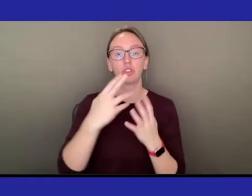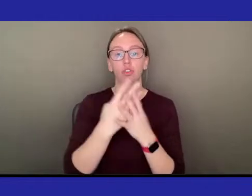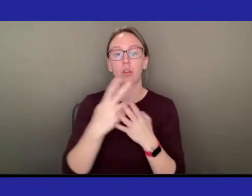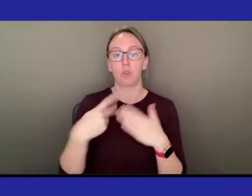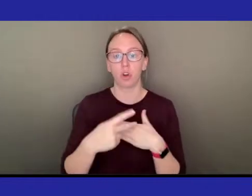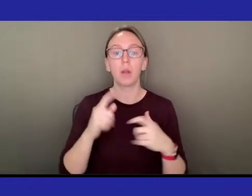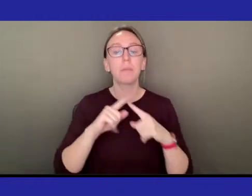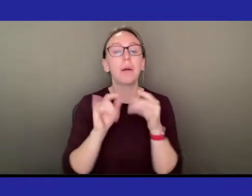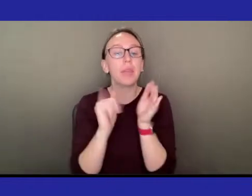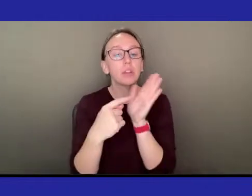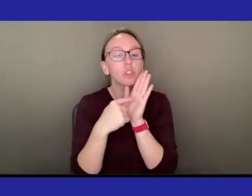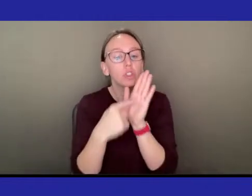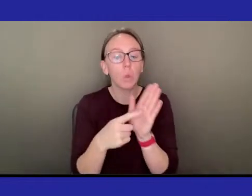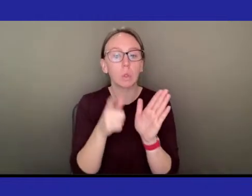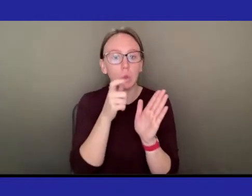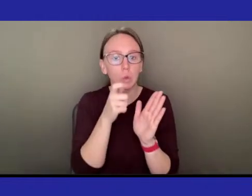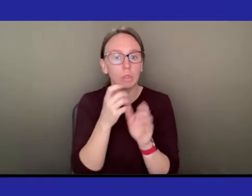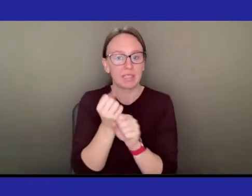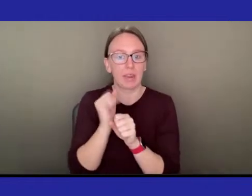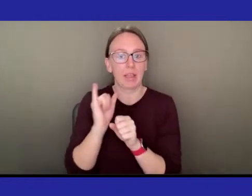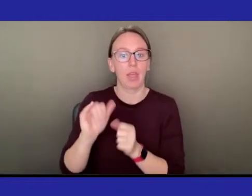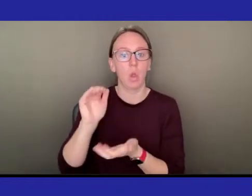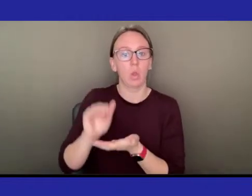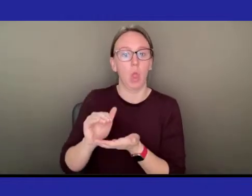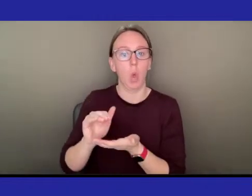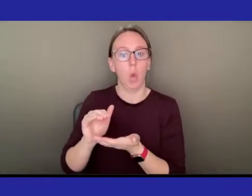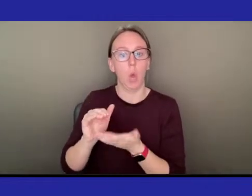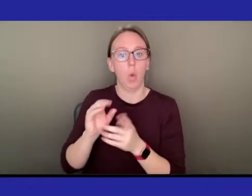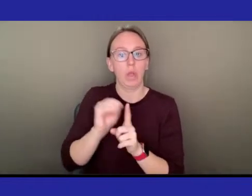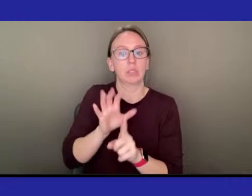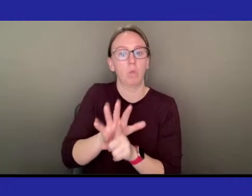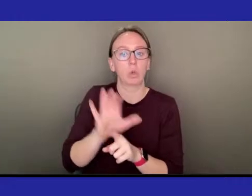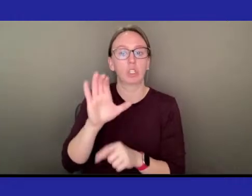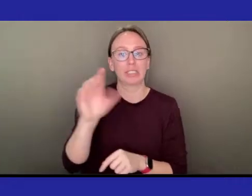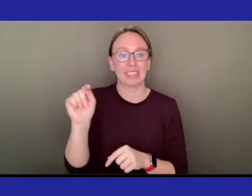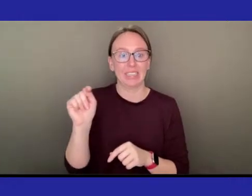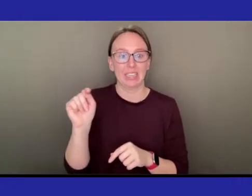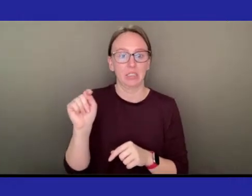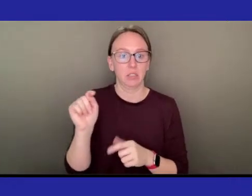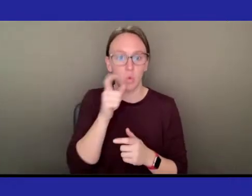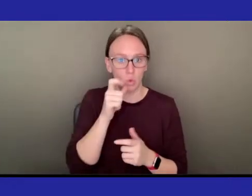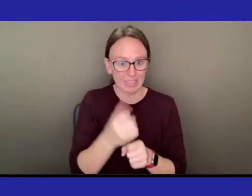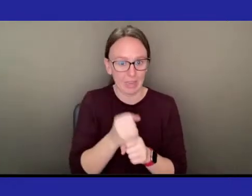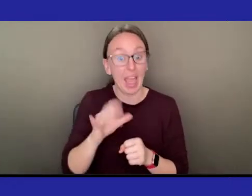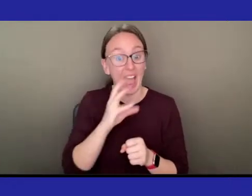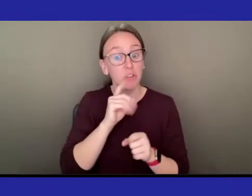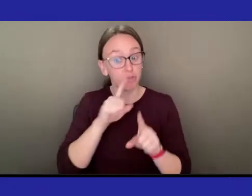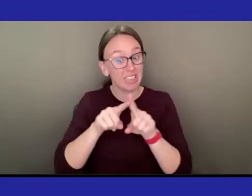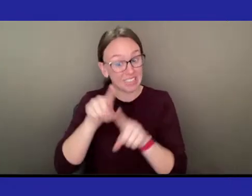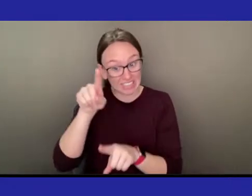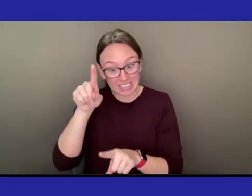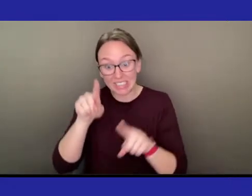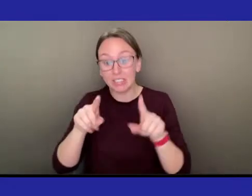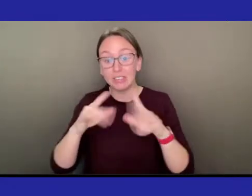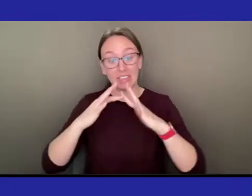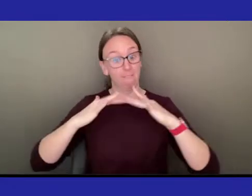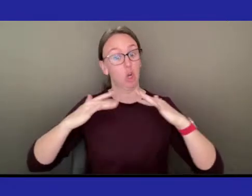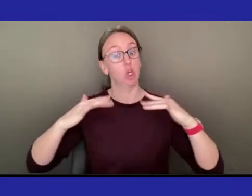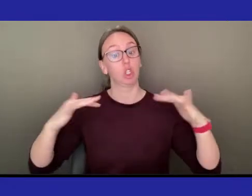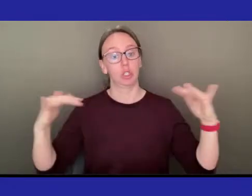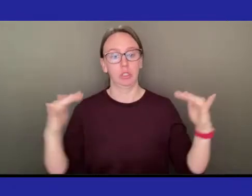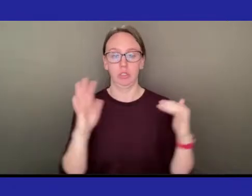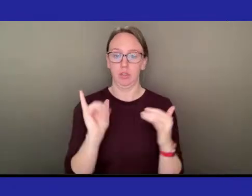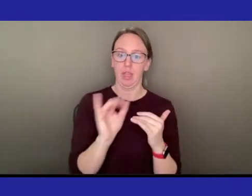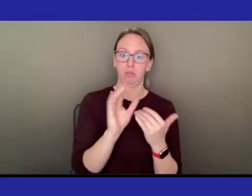low-dose CTs in our system. And you can see here that it's quite diverse, the race and ethnicities. You can see